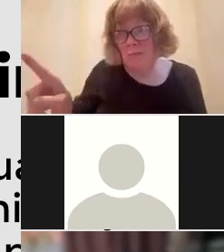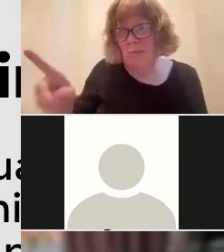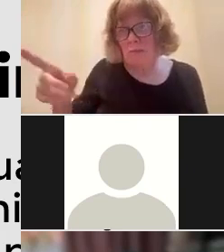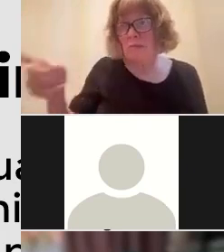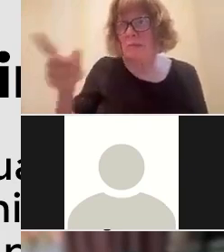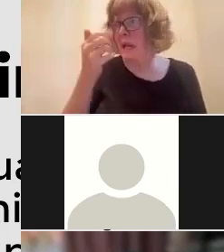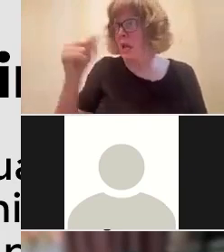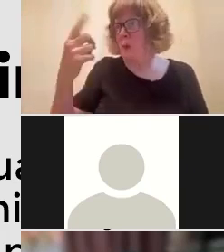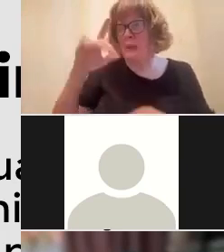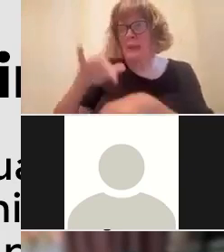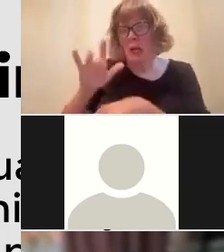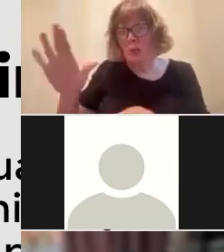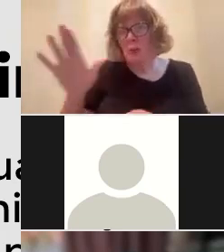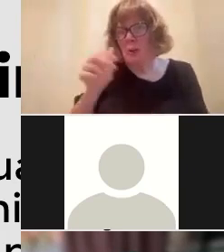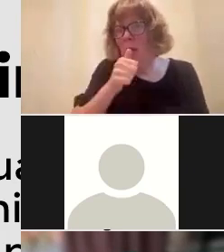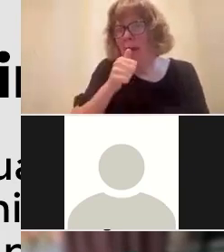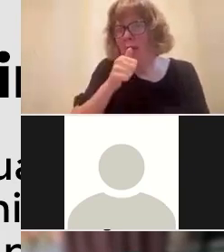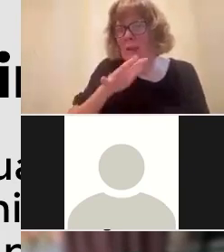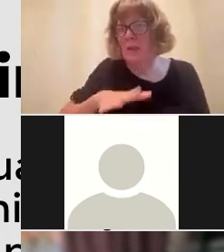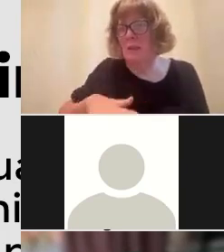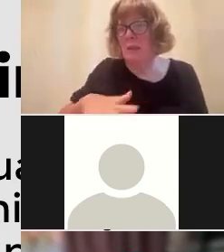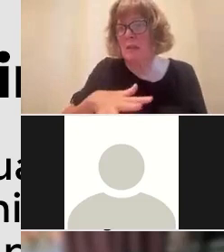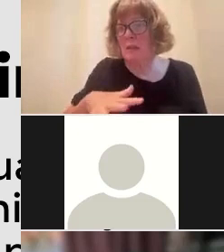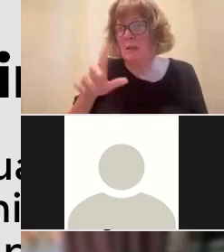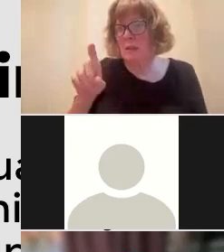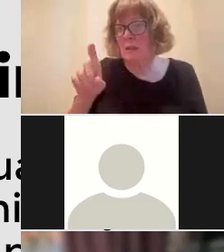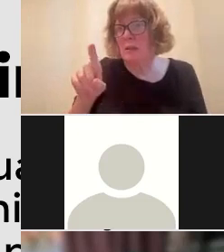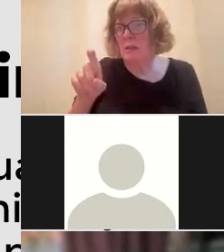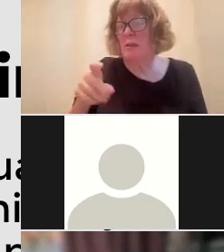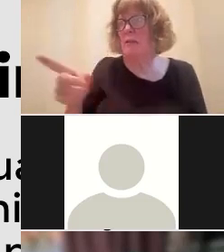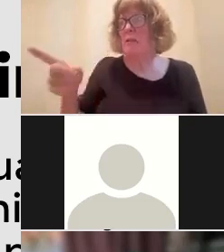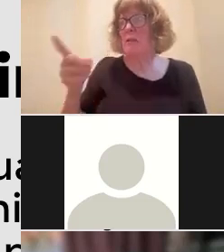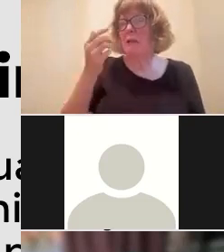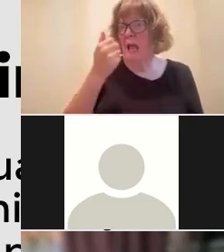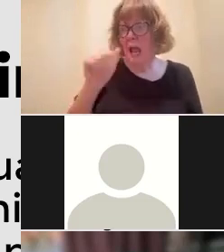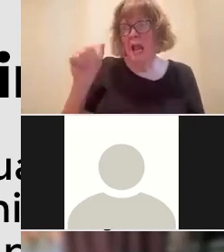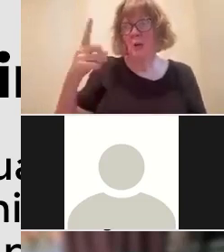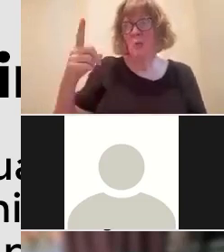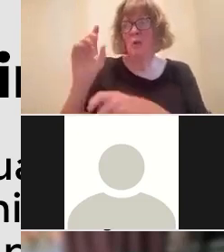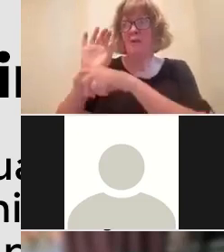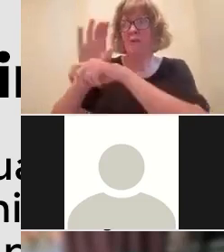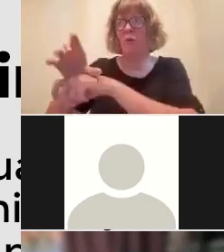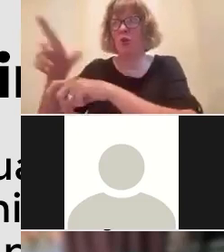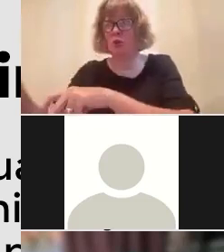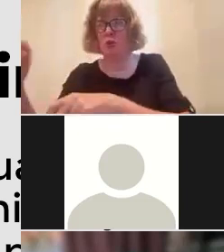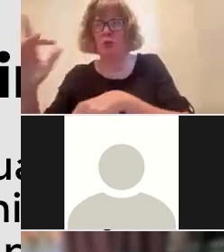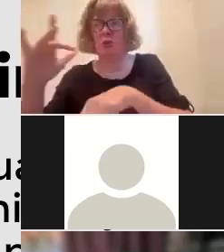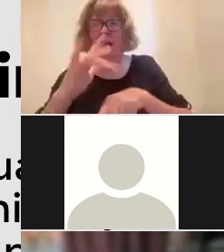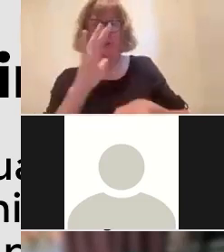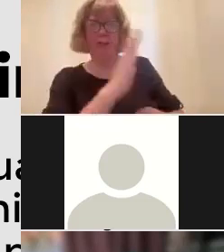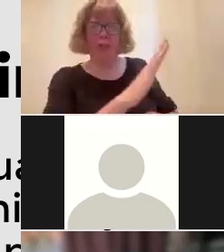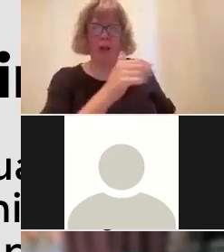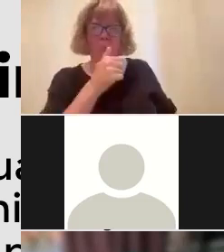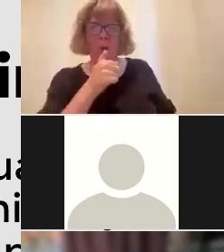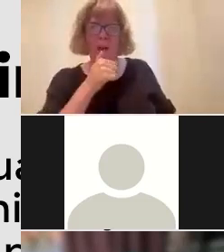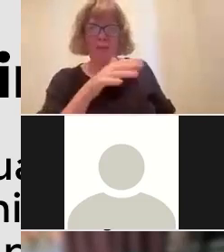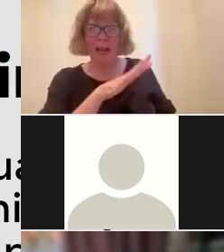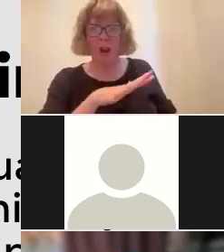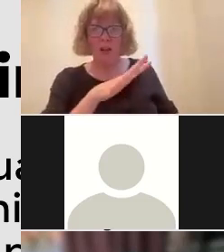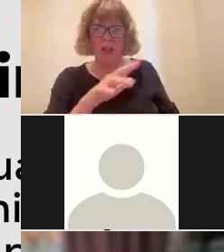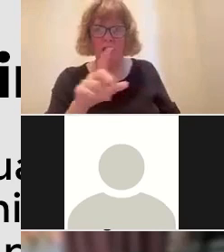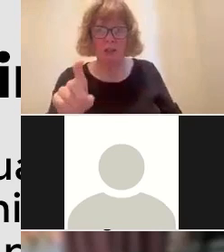your private areas? Did anyone ever make you touch their private areas?